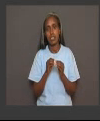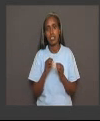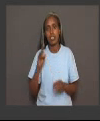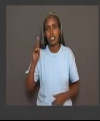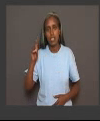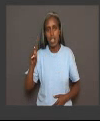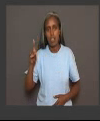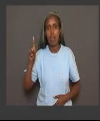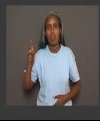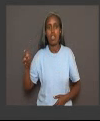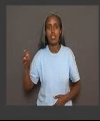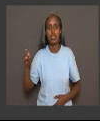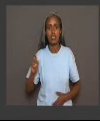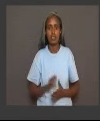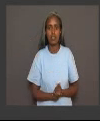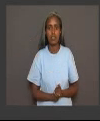delta x.